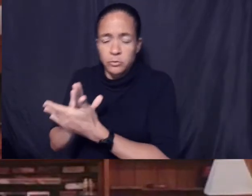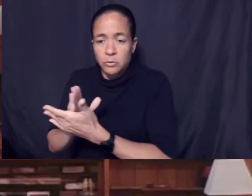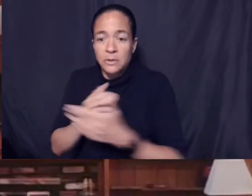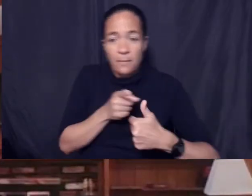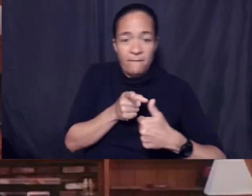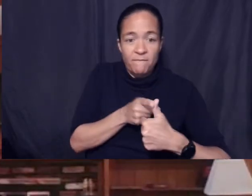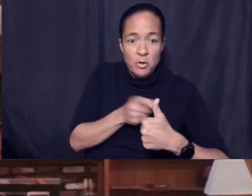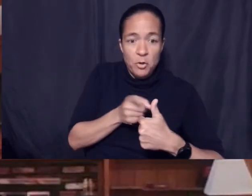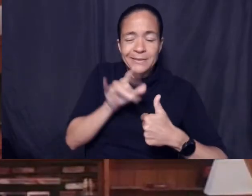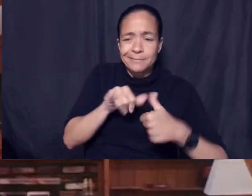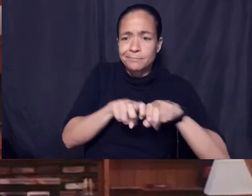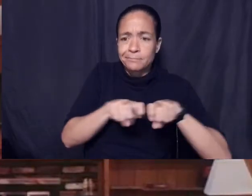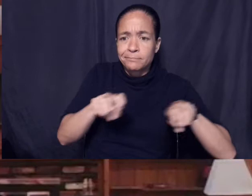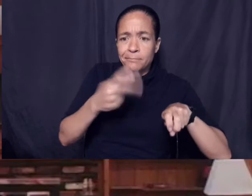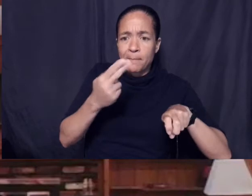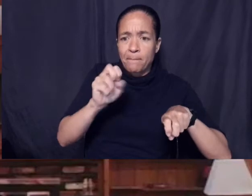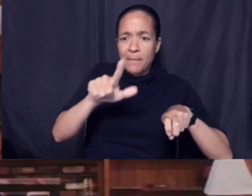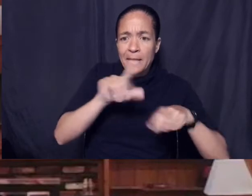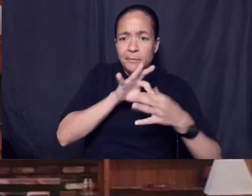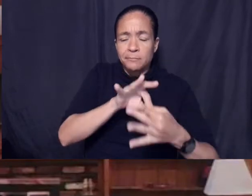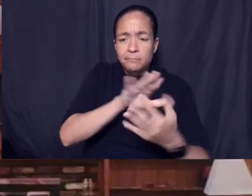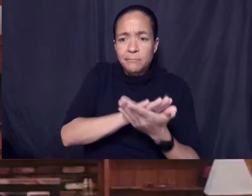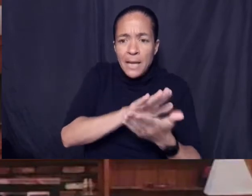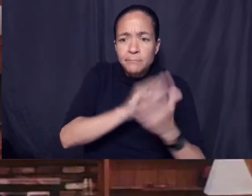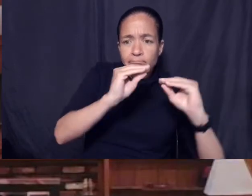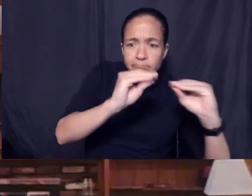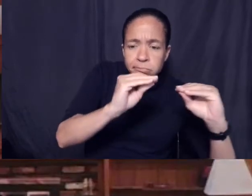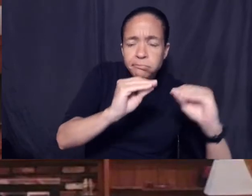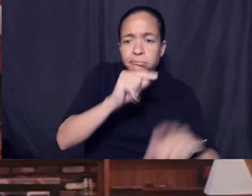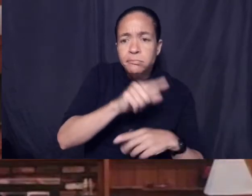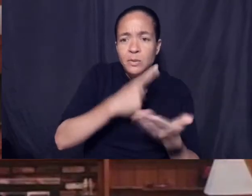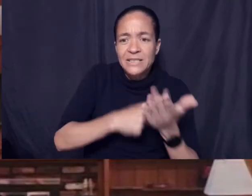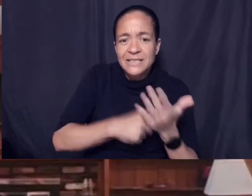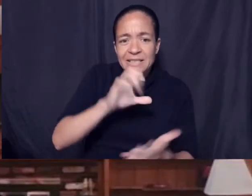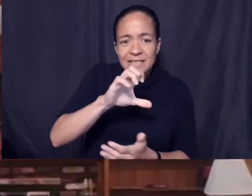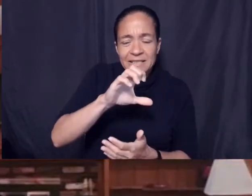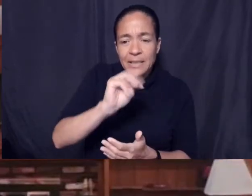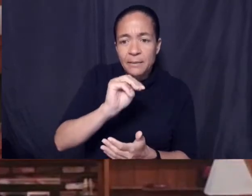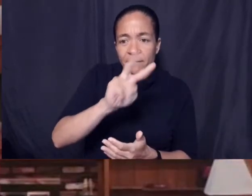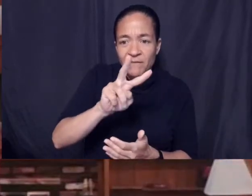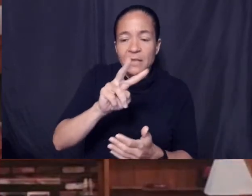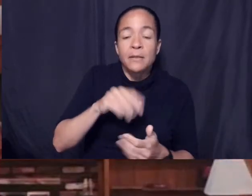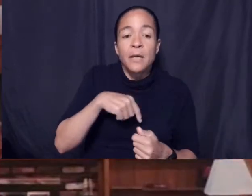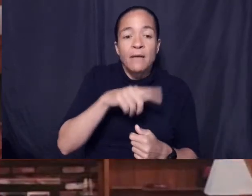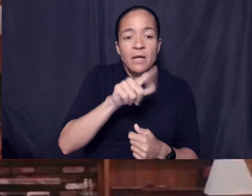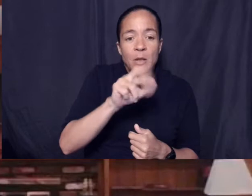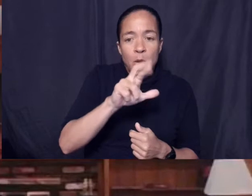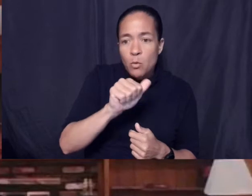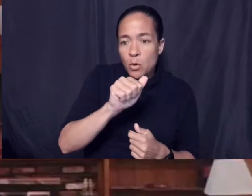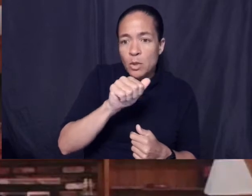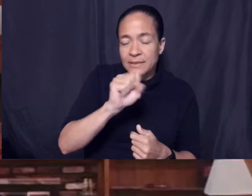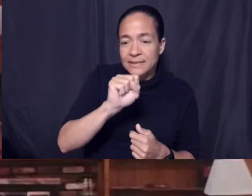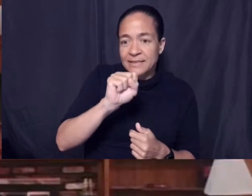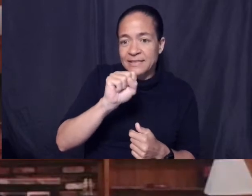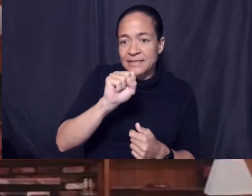and we have an expert panel who are going to discuss CMV. Our panel, Dr. Laura Sadler, pediatric